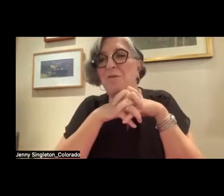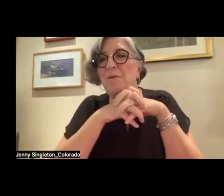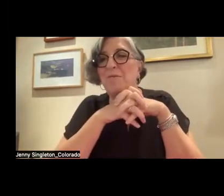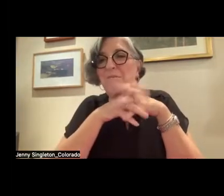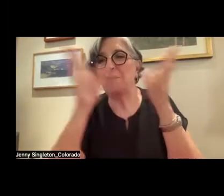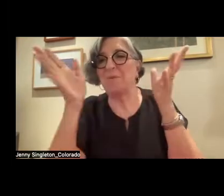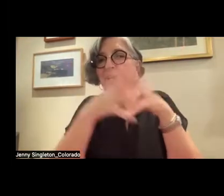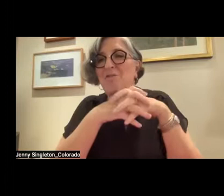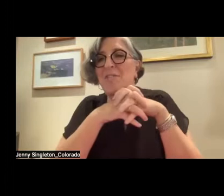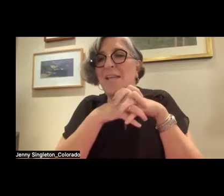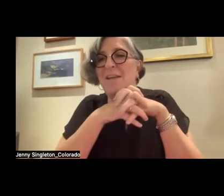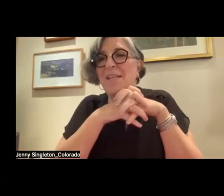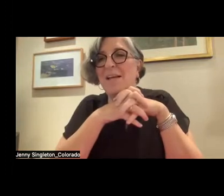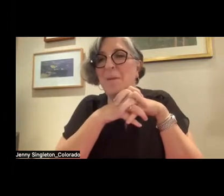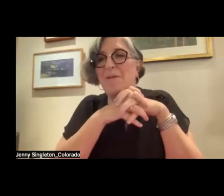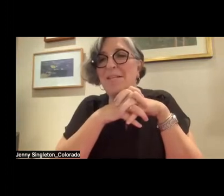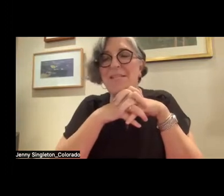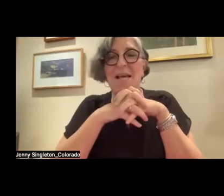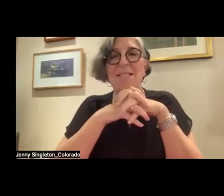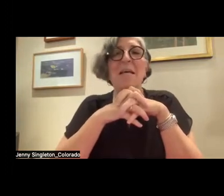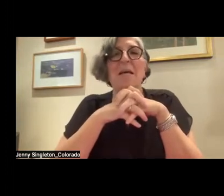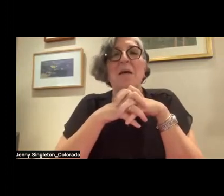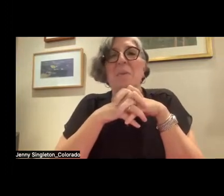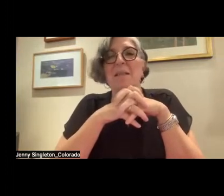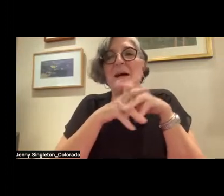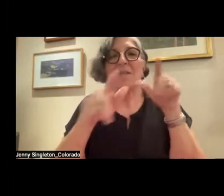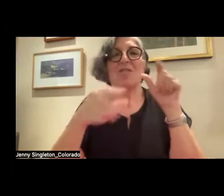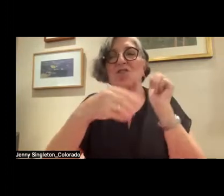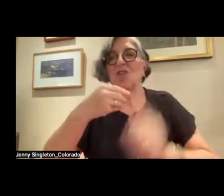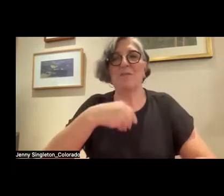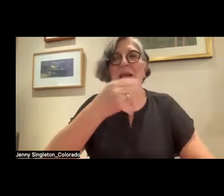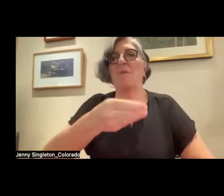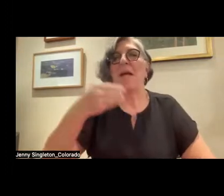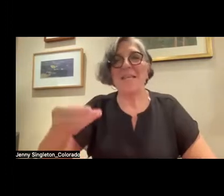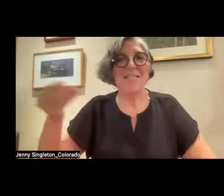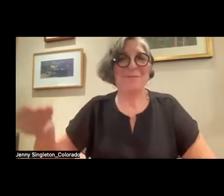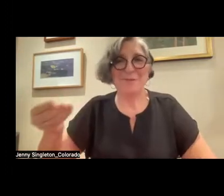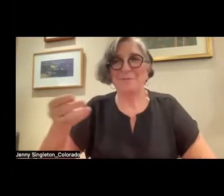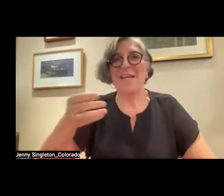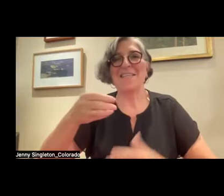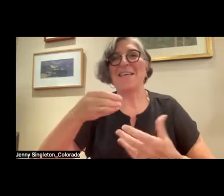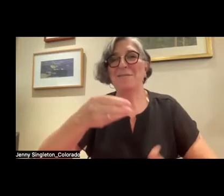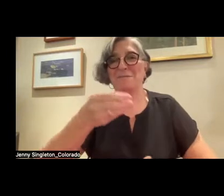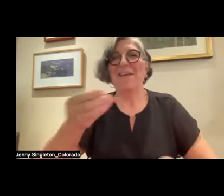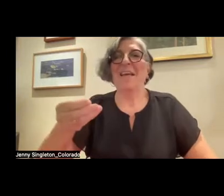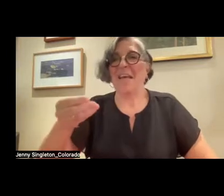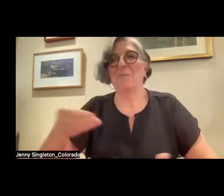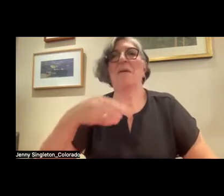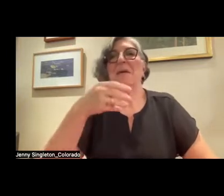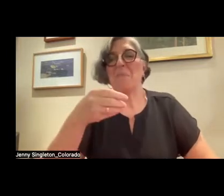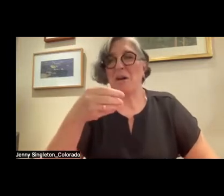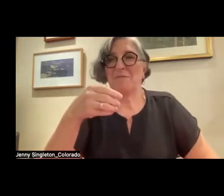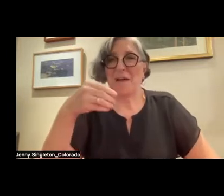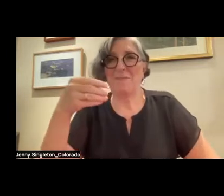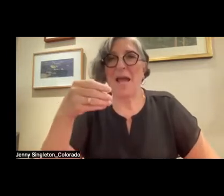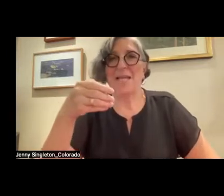your group if people are interested in having a copy of these slides. But this just shows how many different ways give can